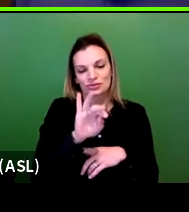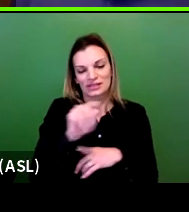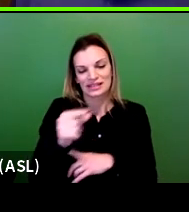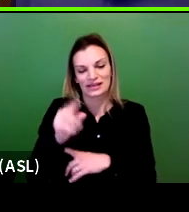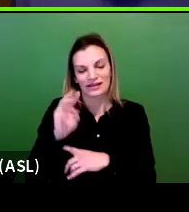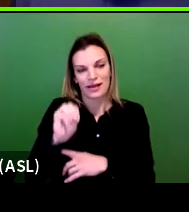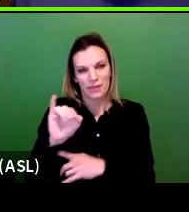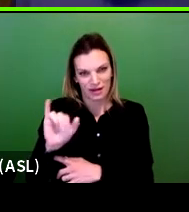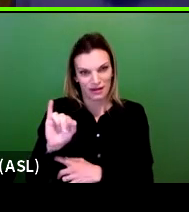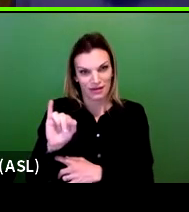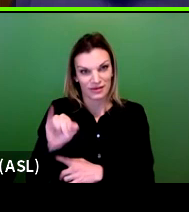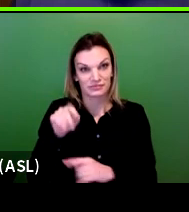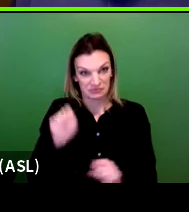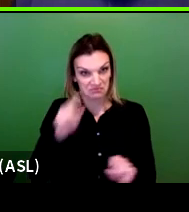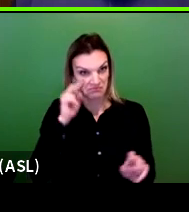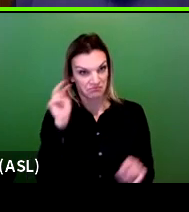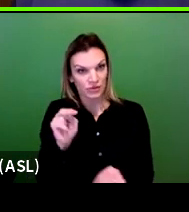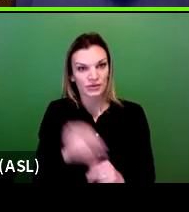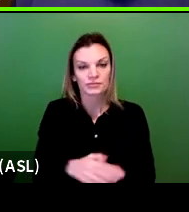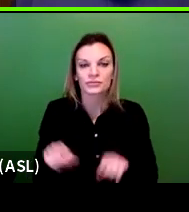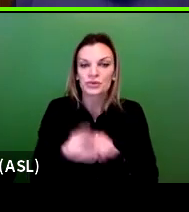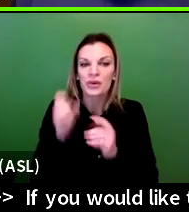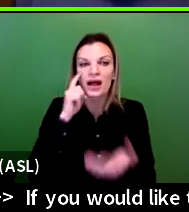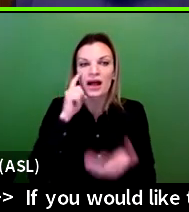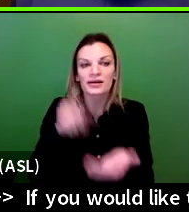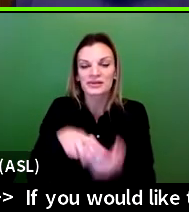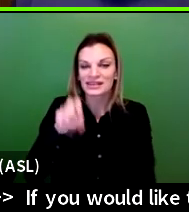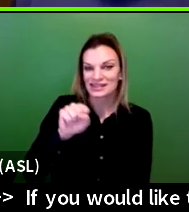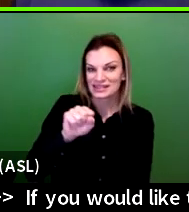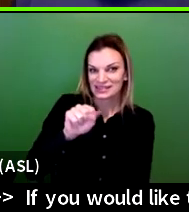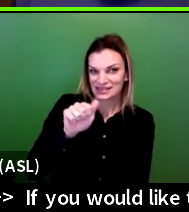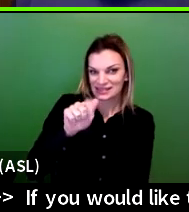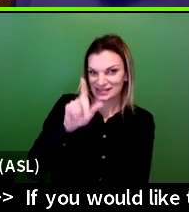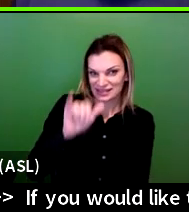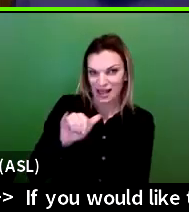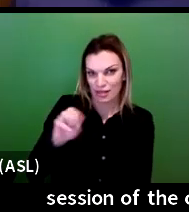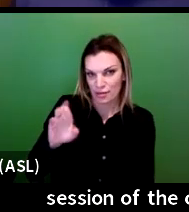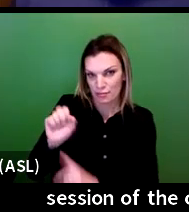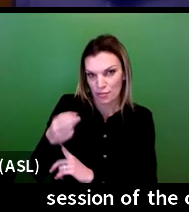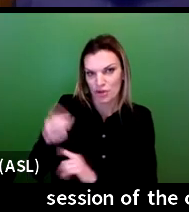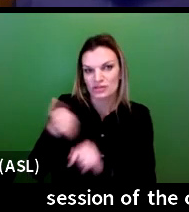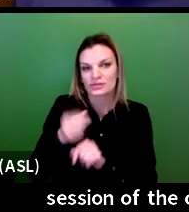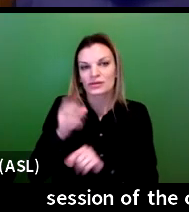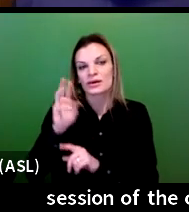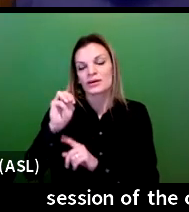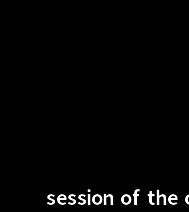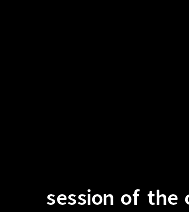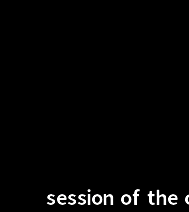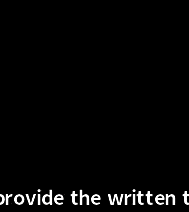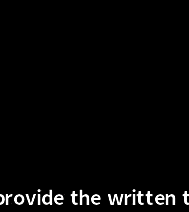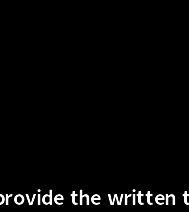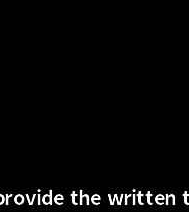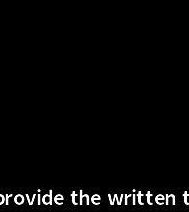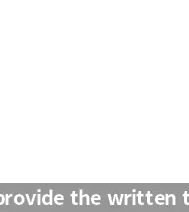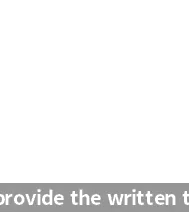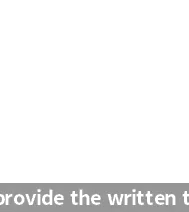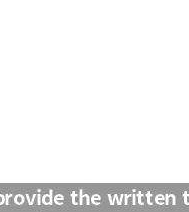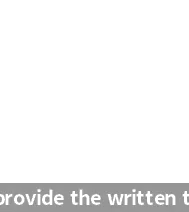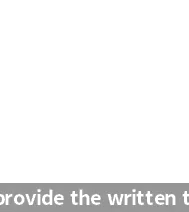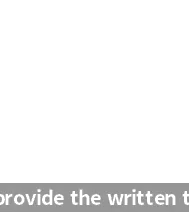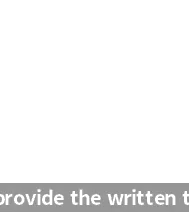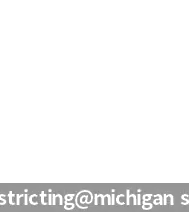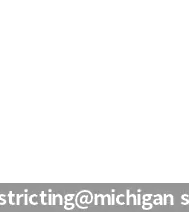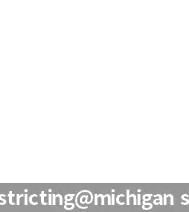Now, I would like to recognize Sally Marsh, Michigan Department of State Director of Special Projects, who will call on